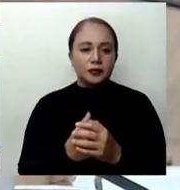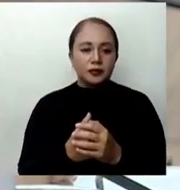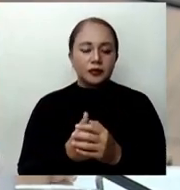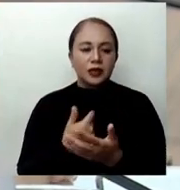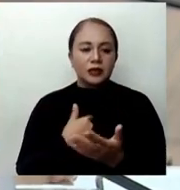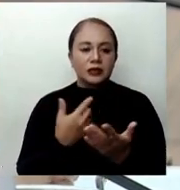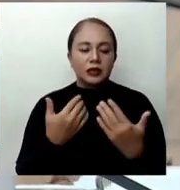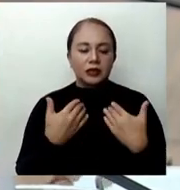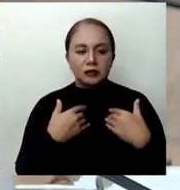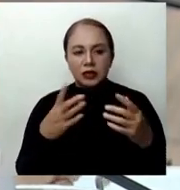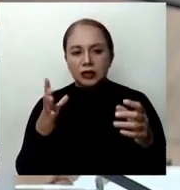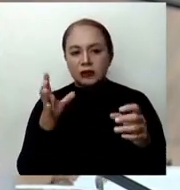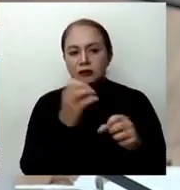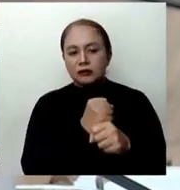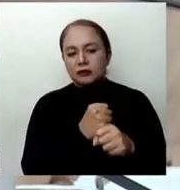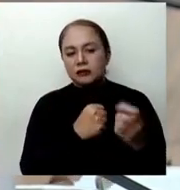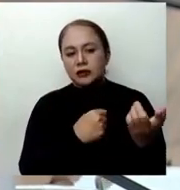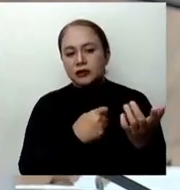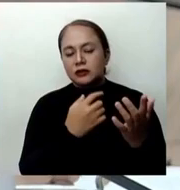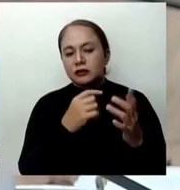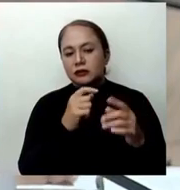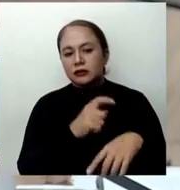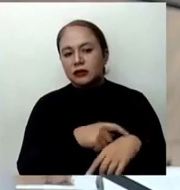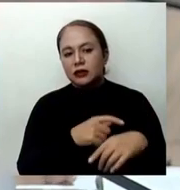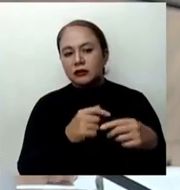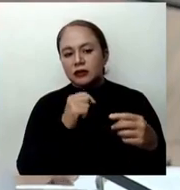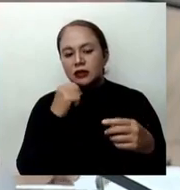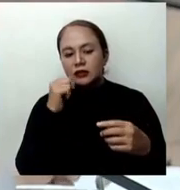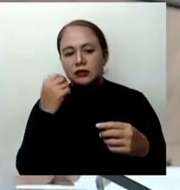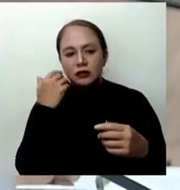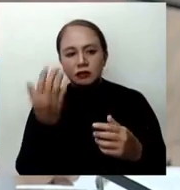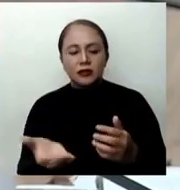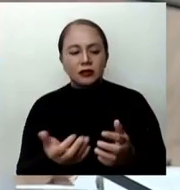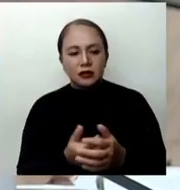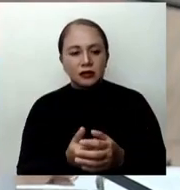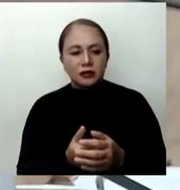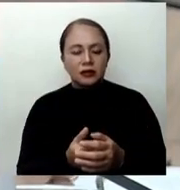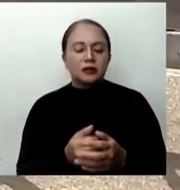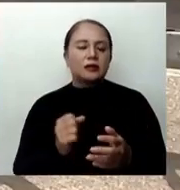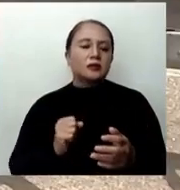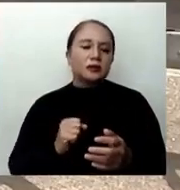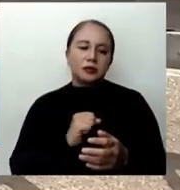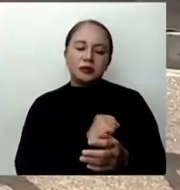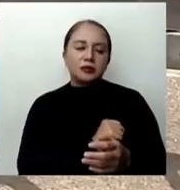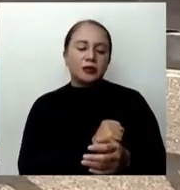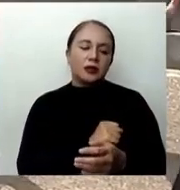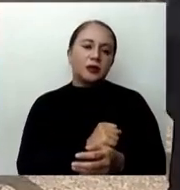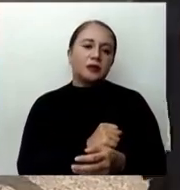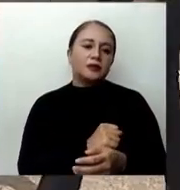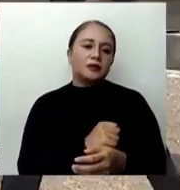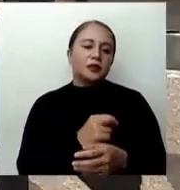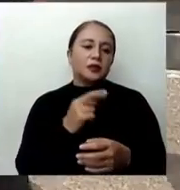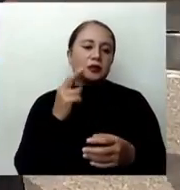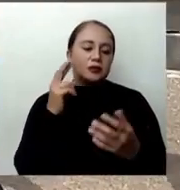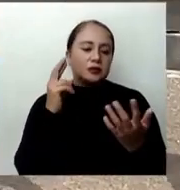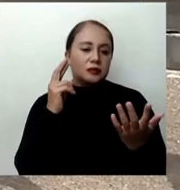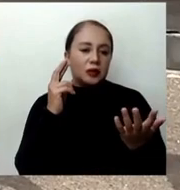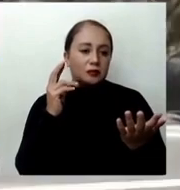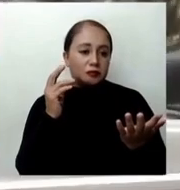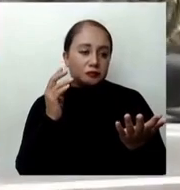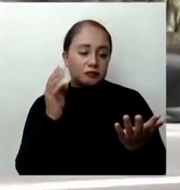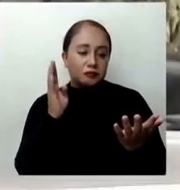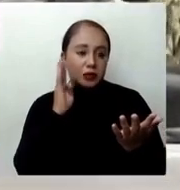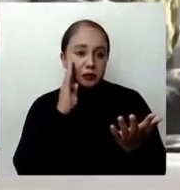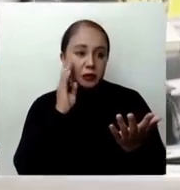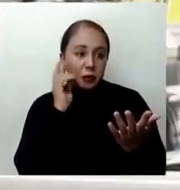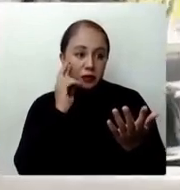sa panahon na yan ng retirement na hindi sila namatay. Senator De La Rosa pointed out finance managers should use updated data